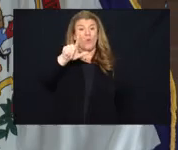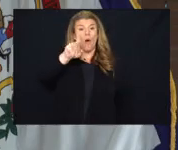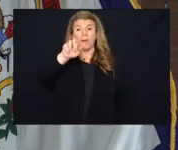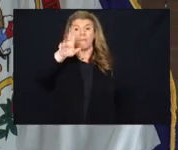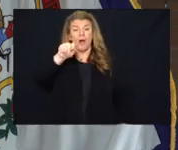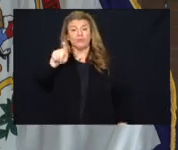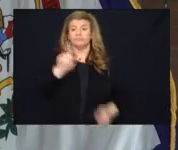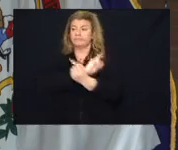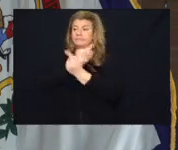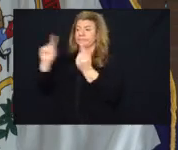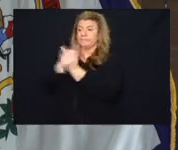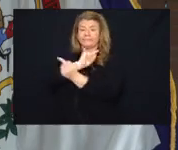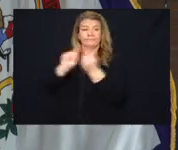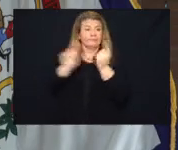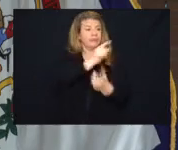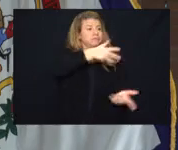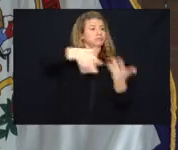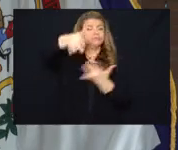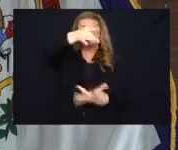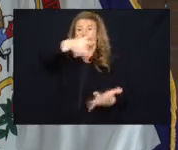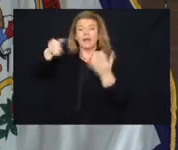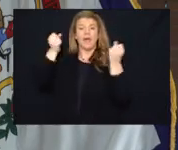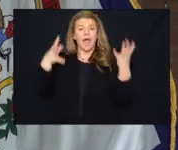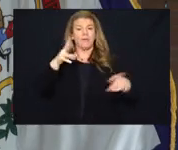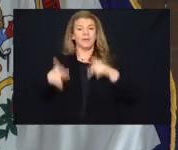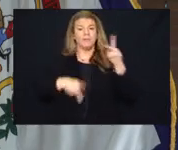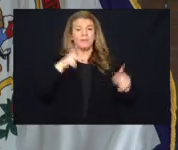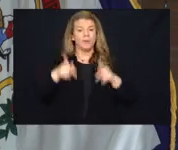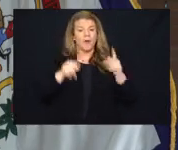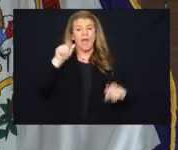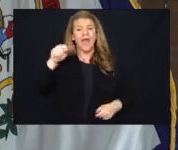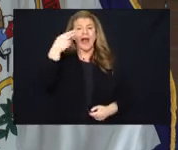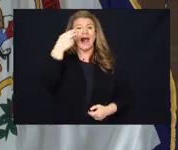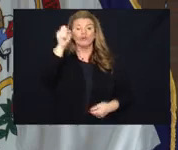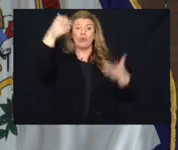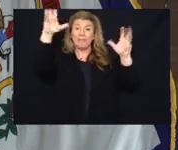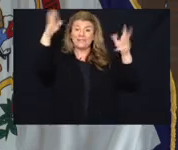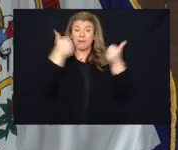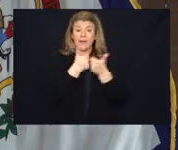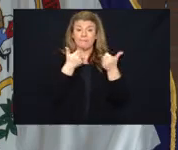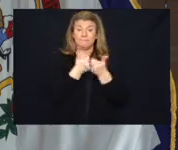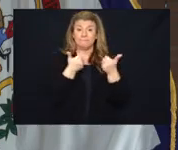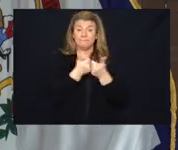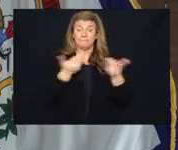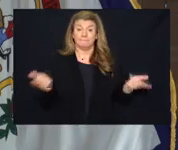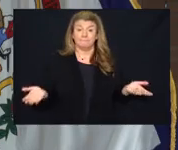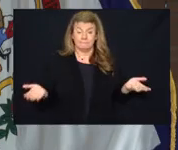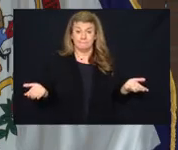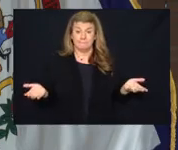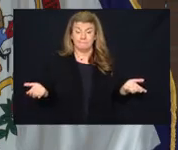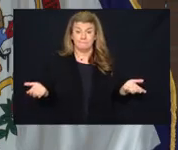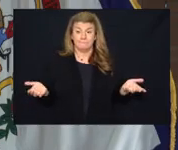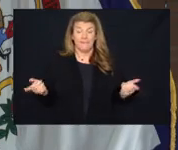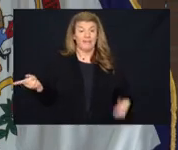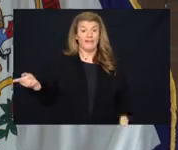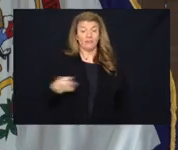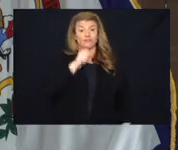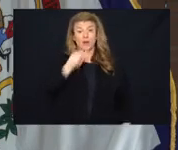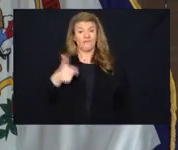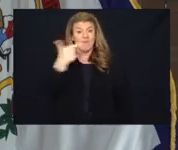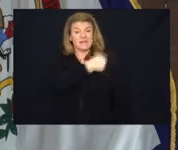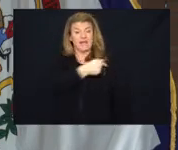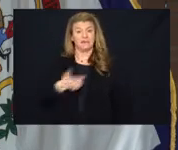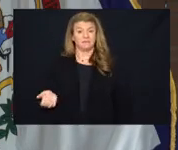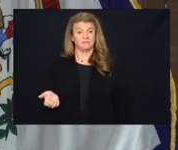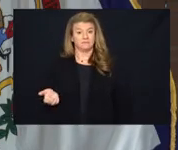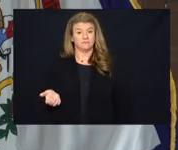wherever? How many people are you encountering at a high school basketball game that are not